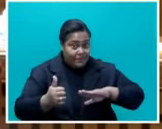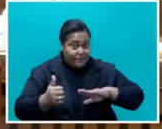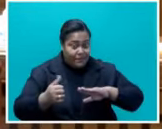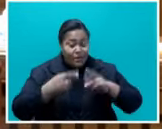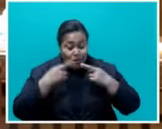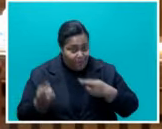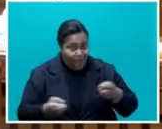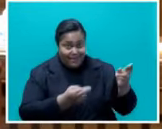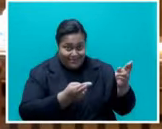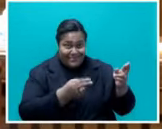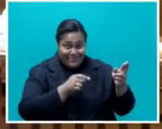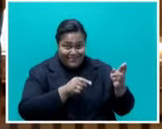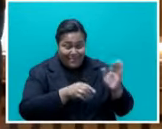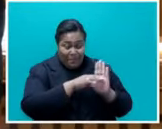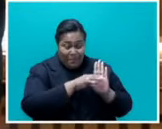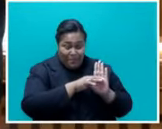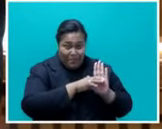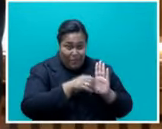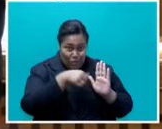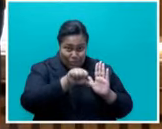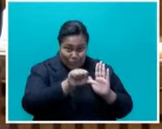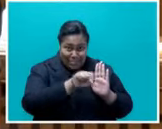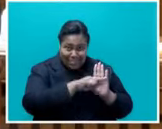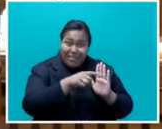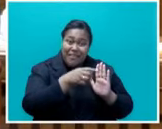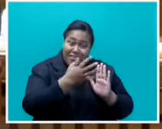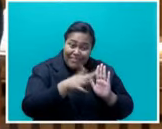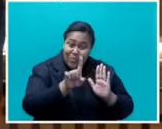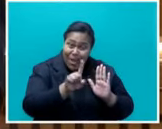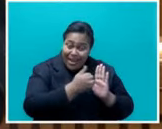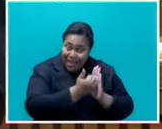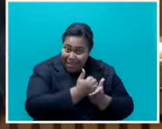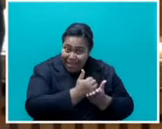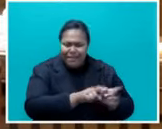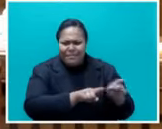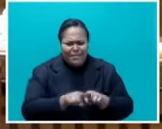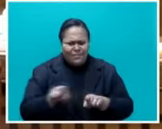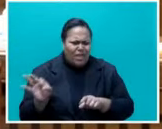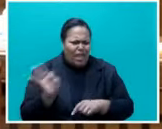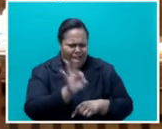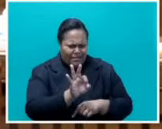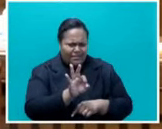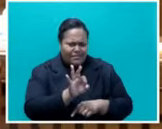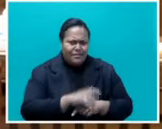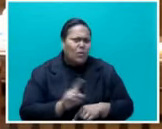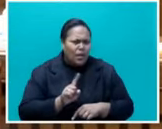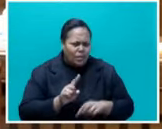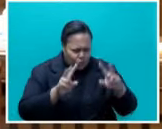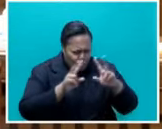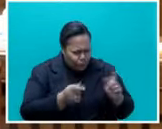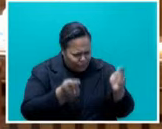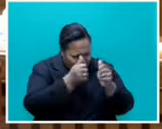Order 51, it is asking that the scrutiny or